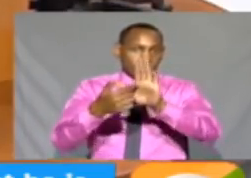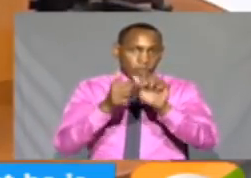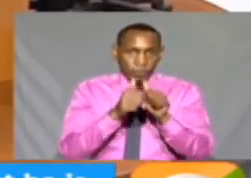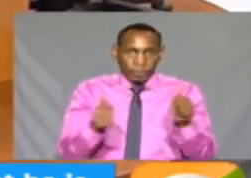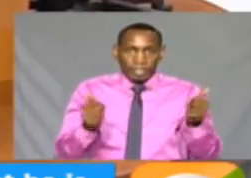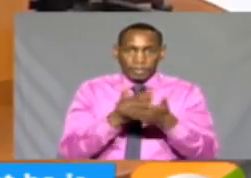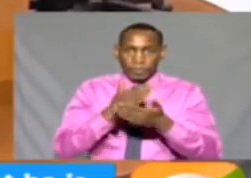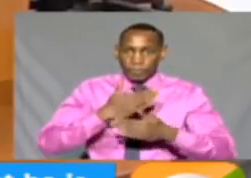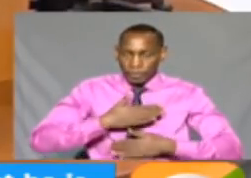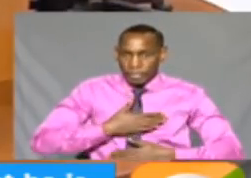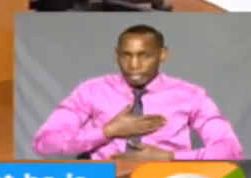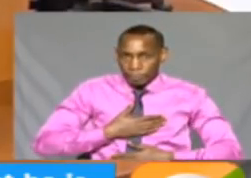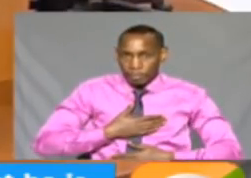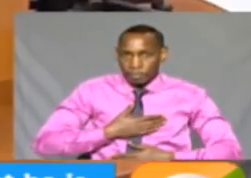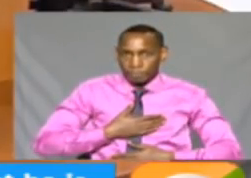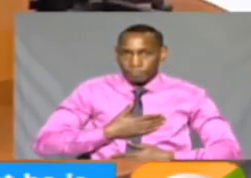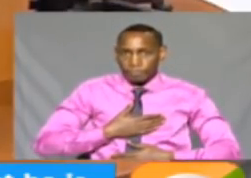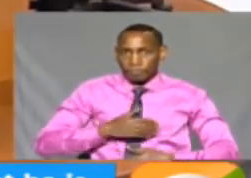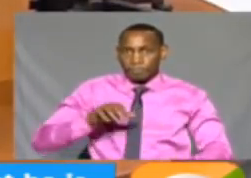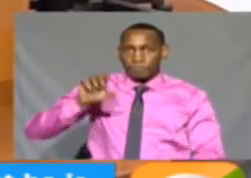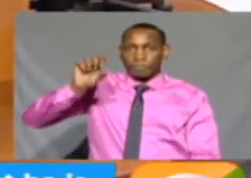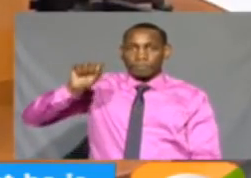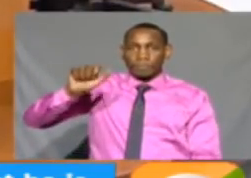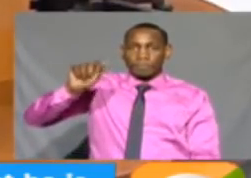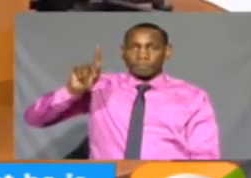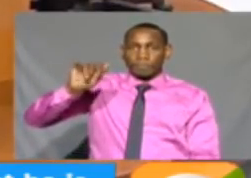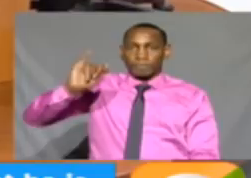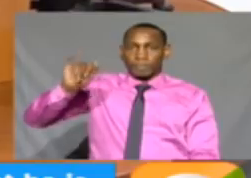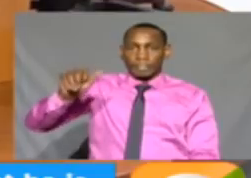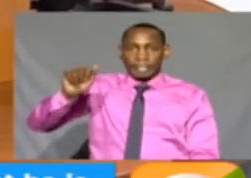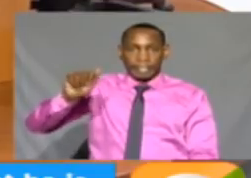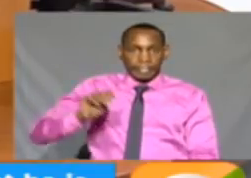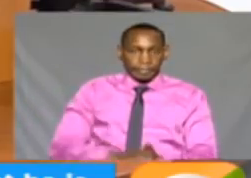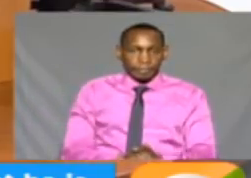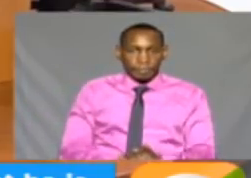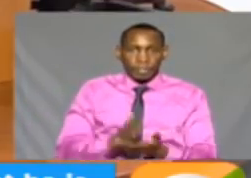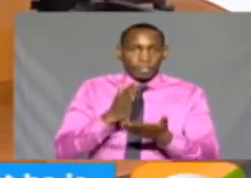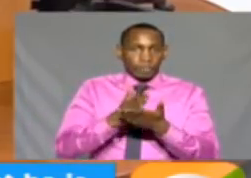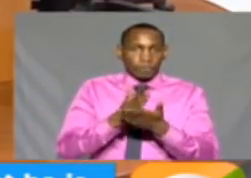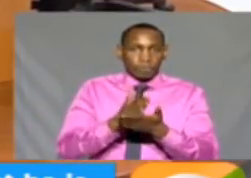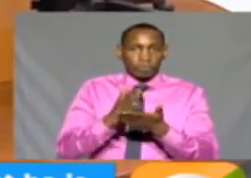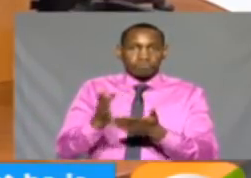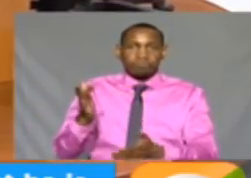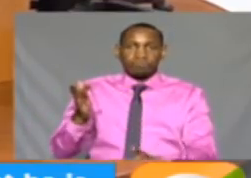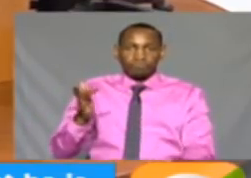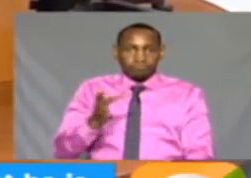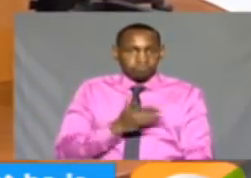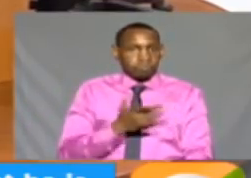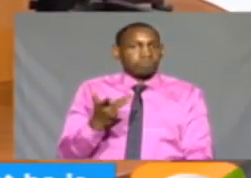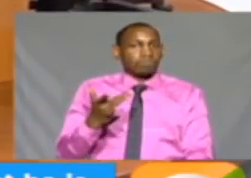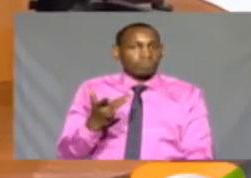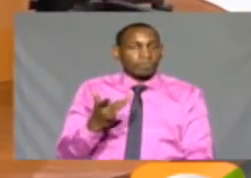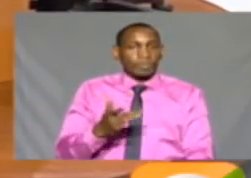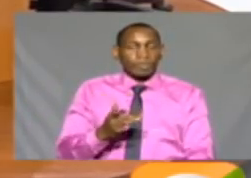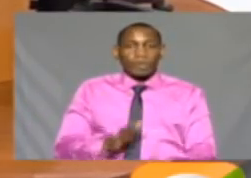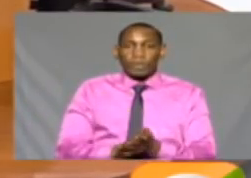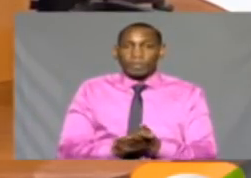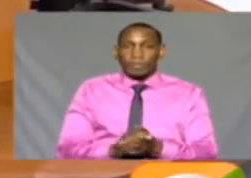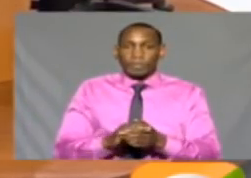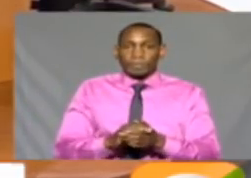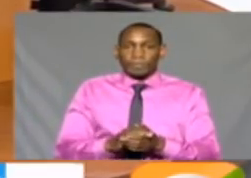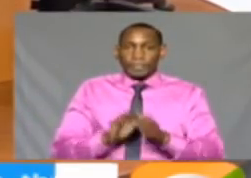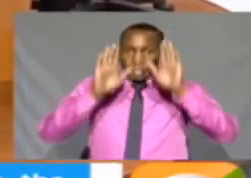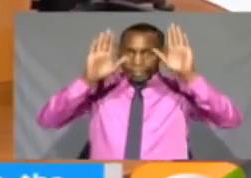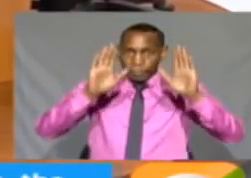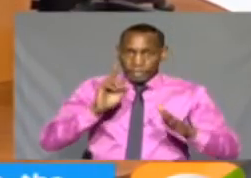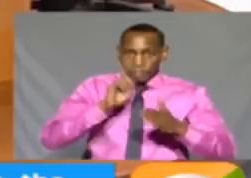the Honorable Johnson Sakaja. He has struck at the heart of the issue. The heart of the issue is the